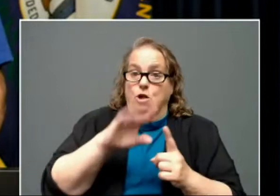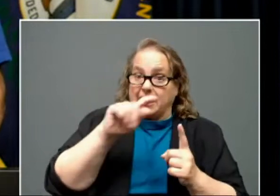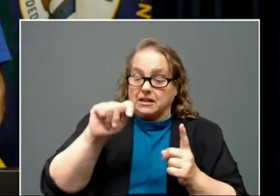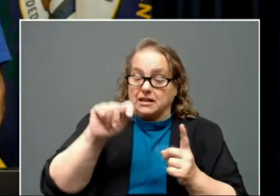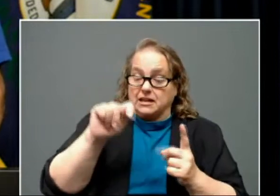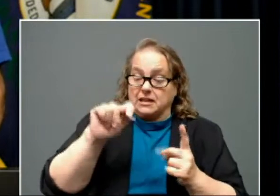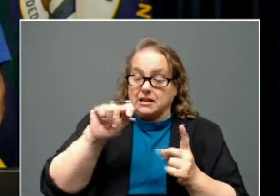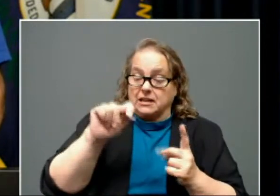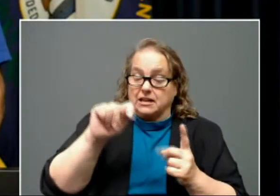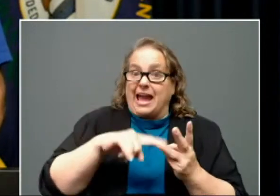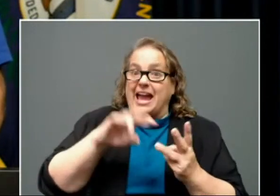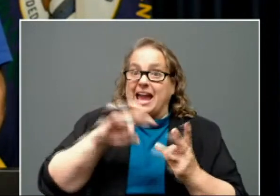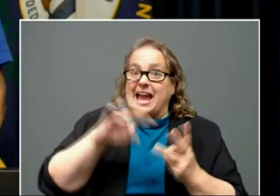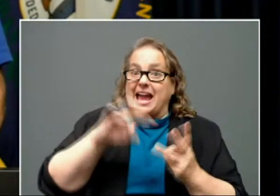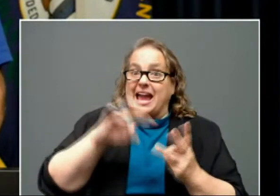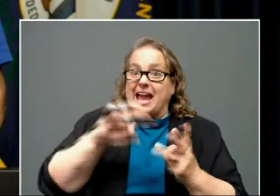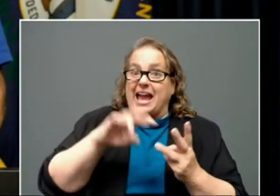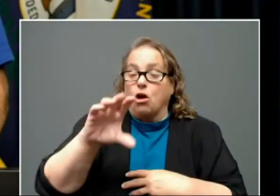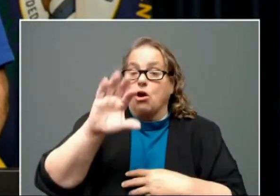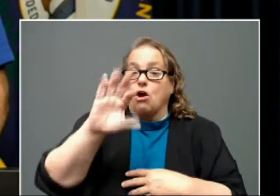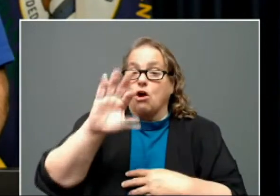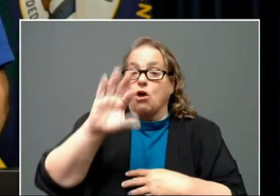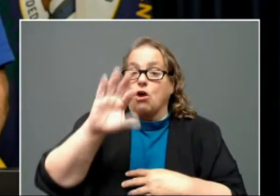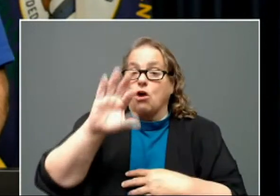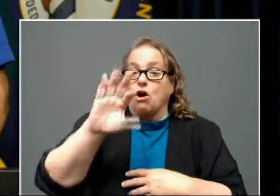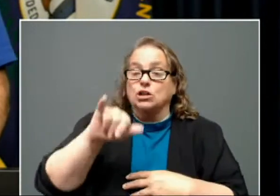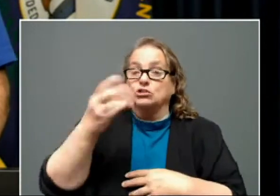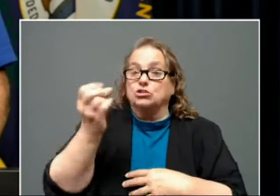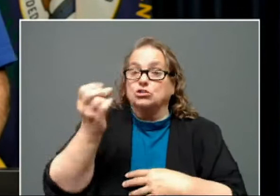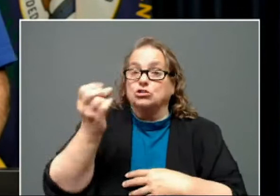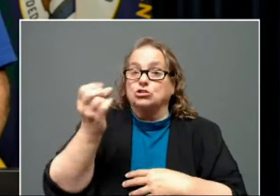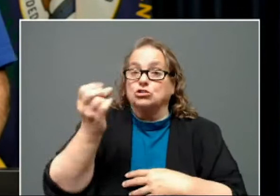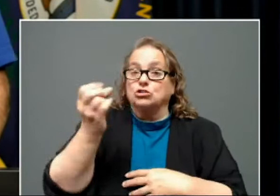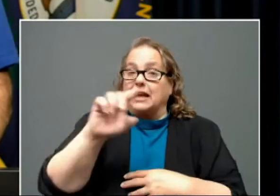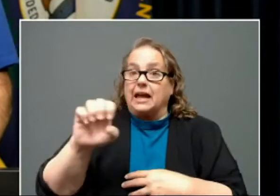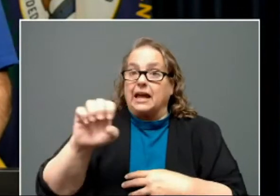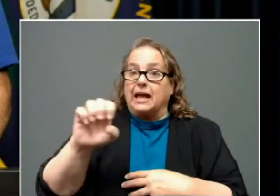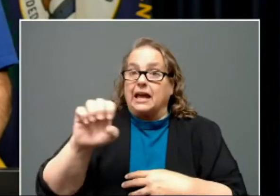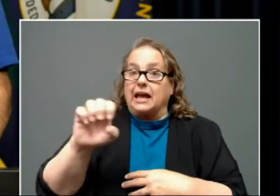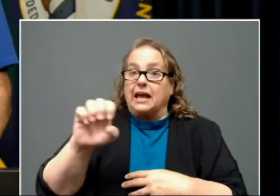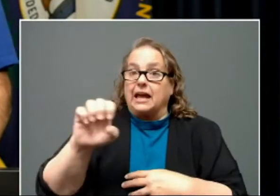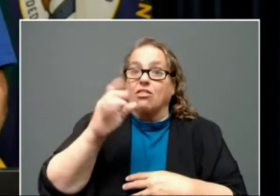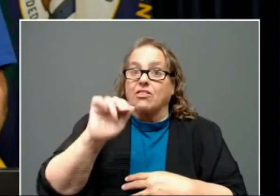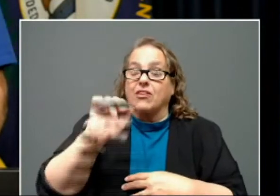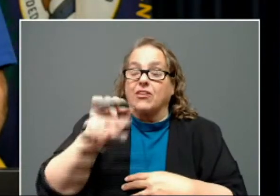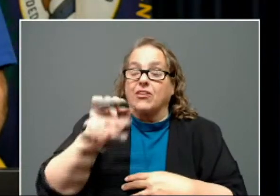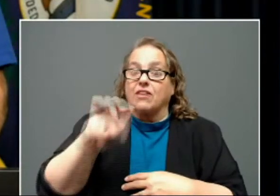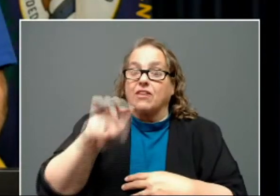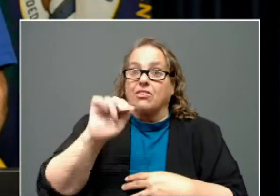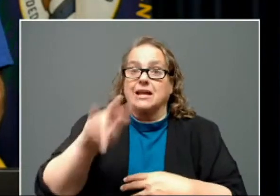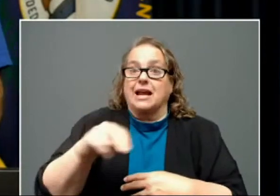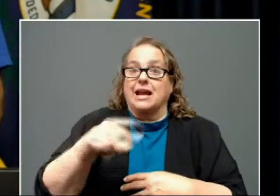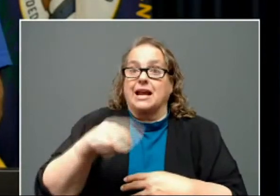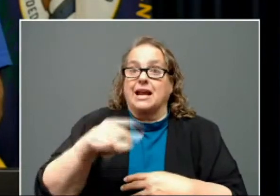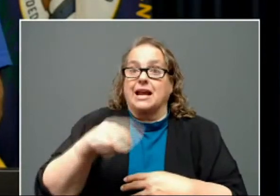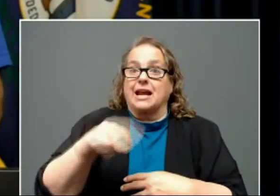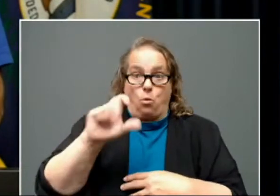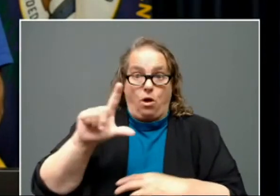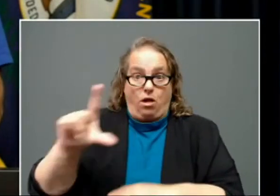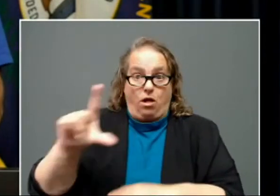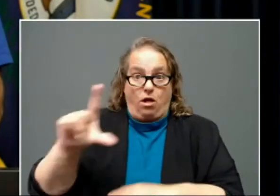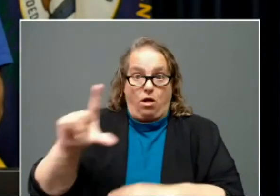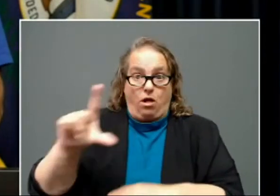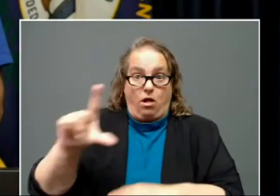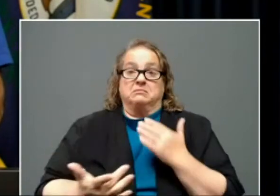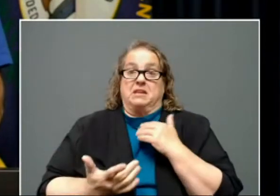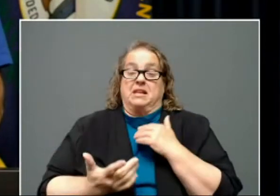Floyd, Johnson, Lee, Magoffin, Martin, and Powell. The types of things covered include temporary housing,